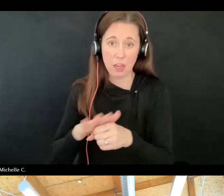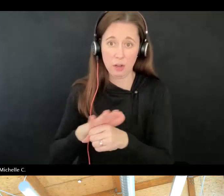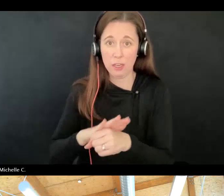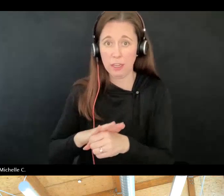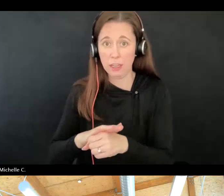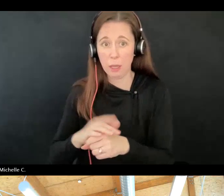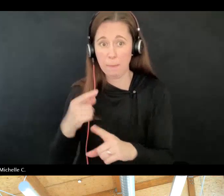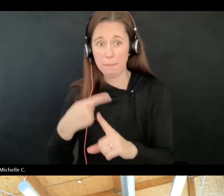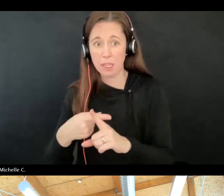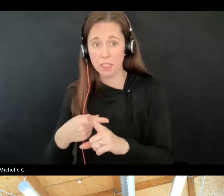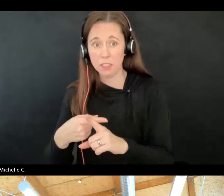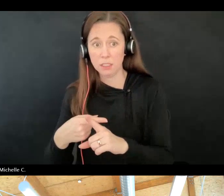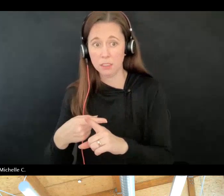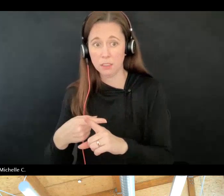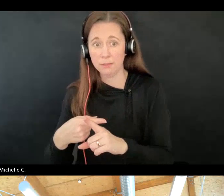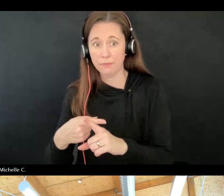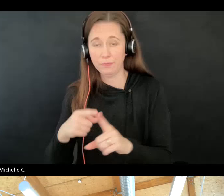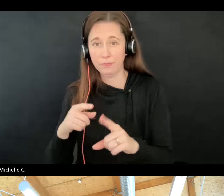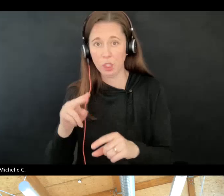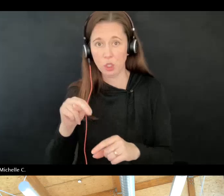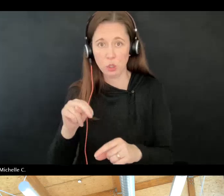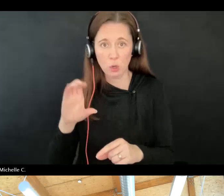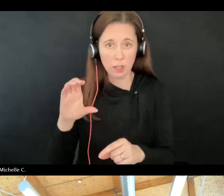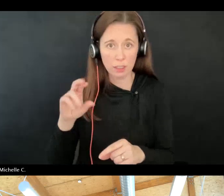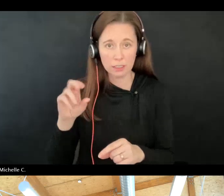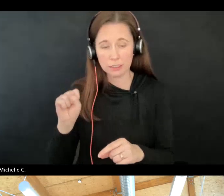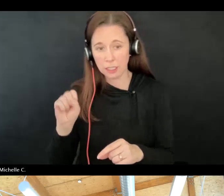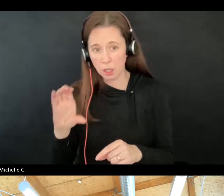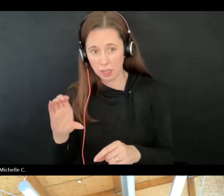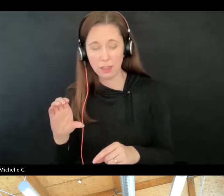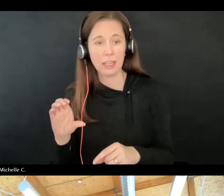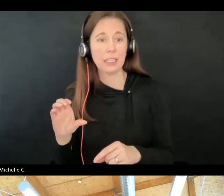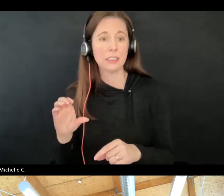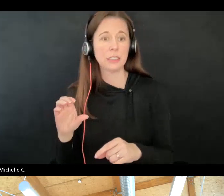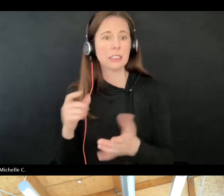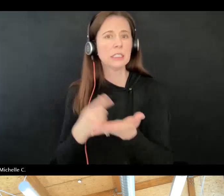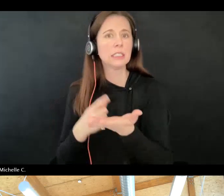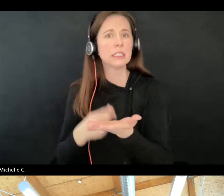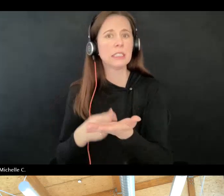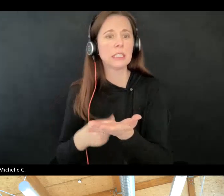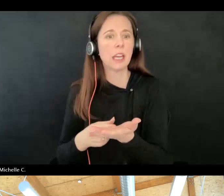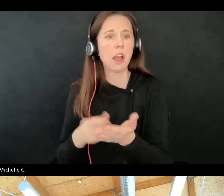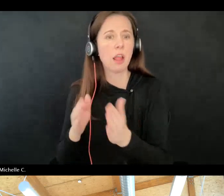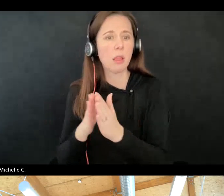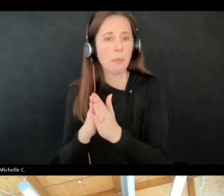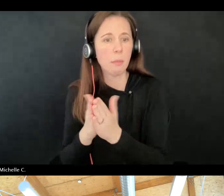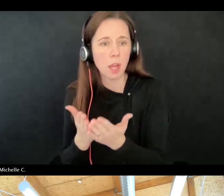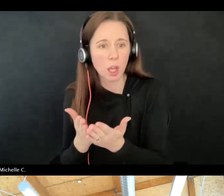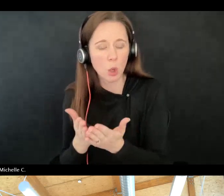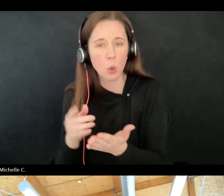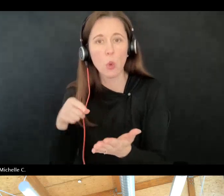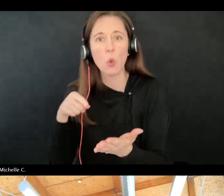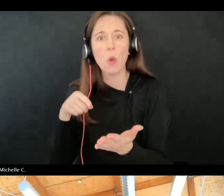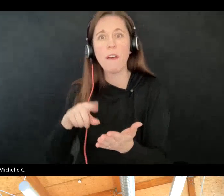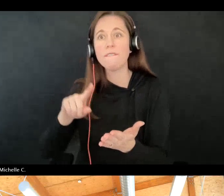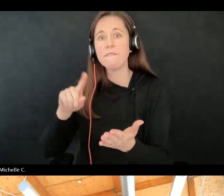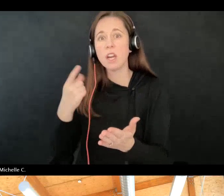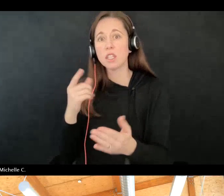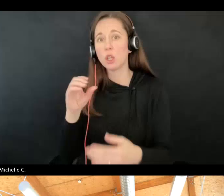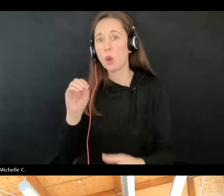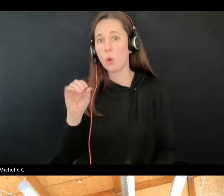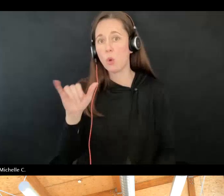Carolinas. And it covers how African Americans were some of the first oyster divers in